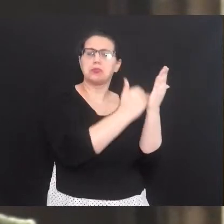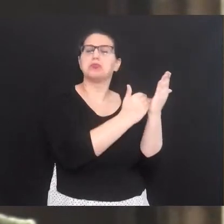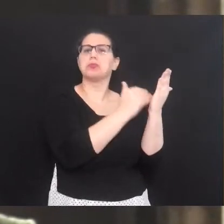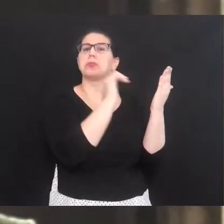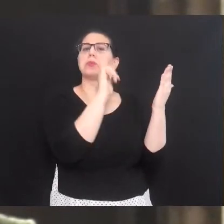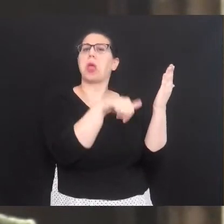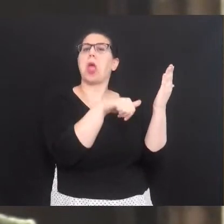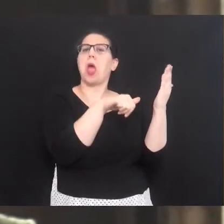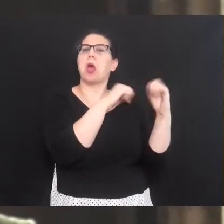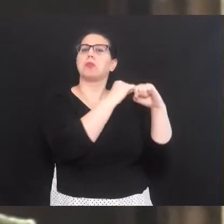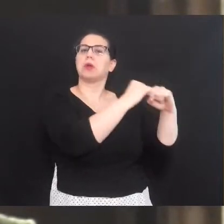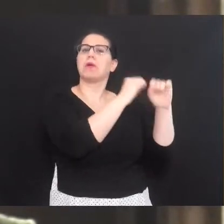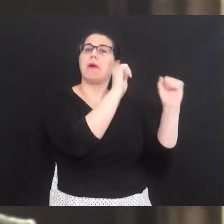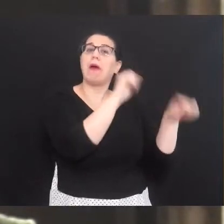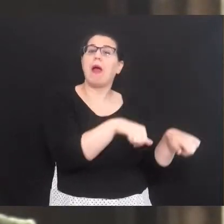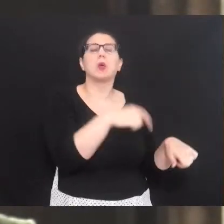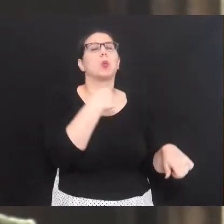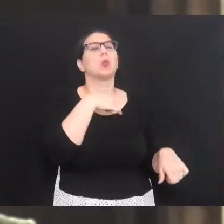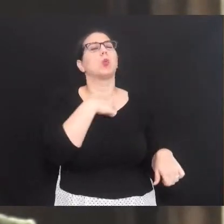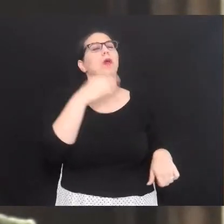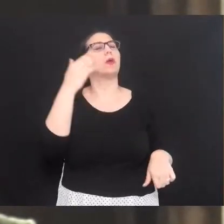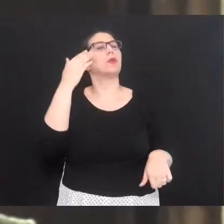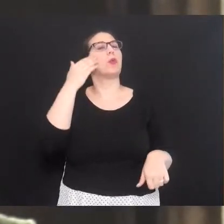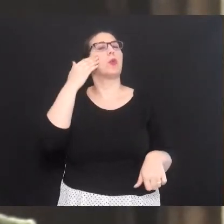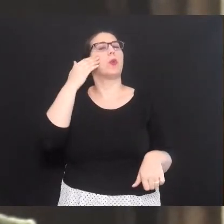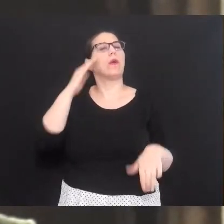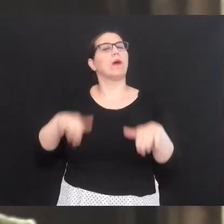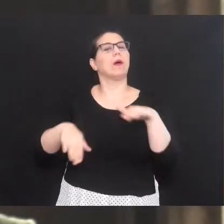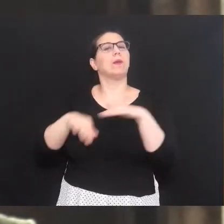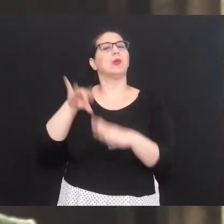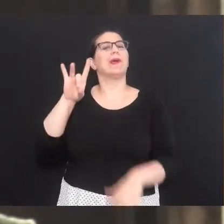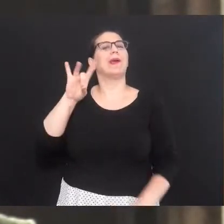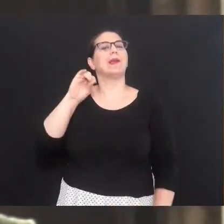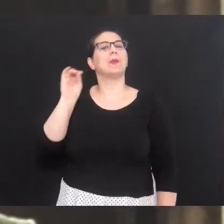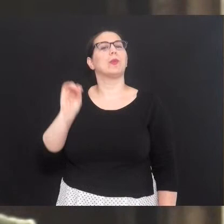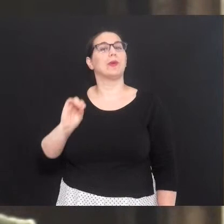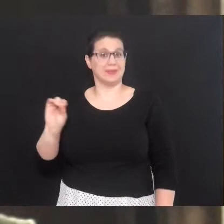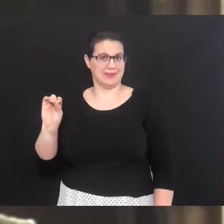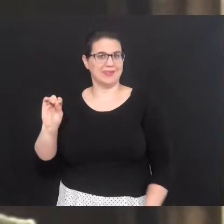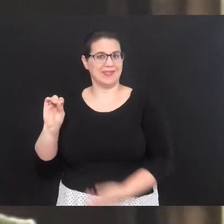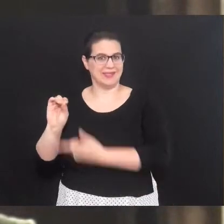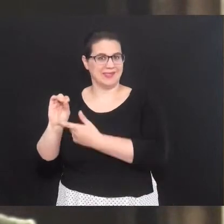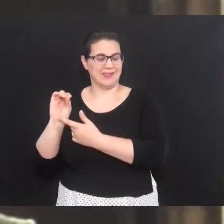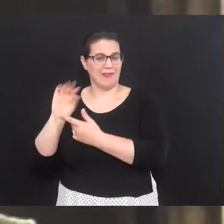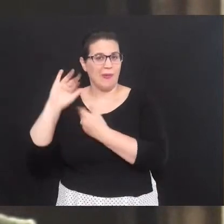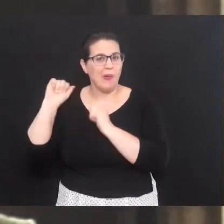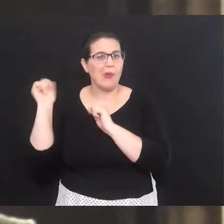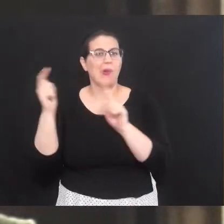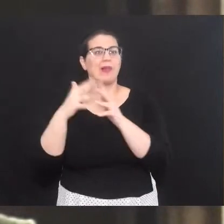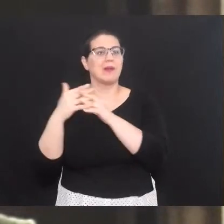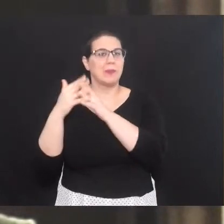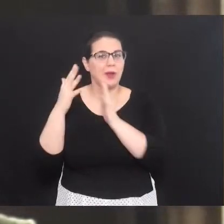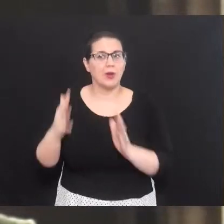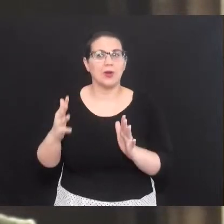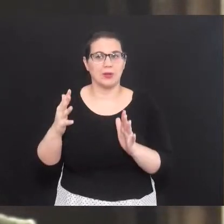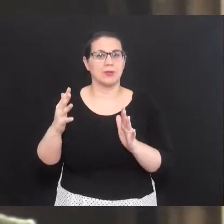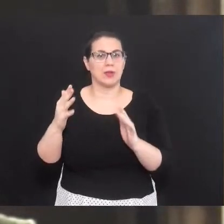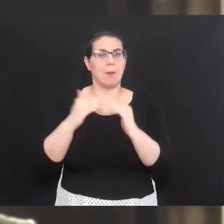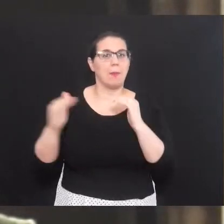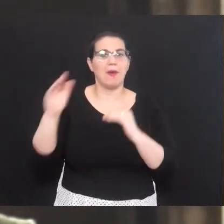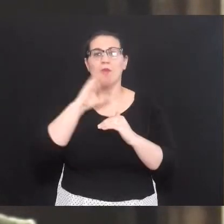Red Cross that up to 80% of Americans over 16 years old have evidence